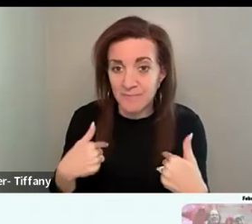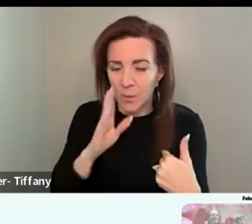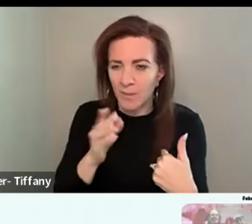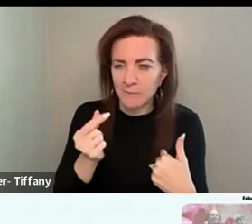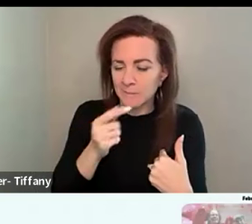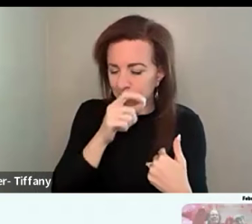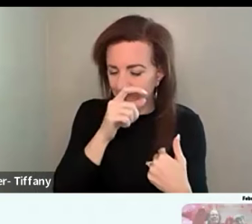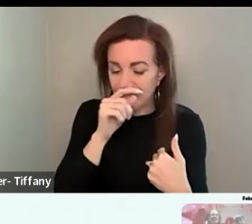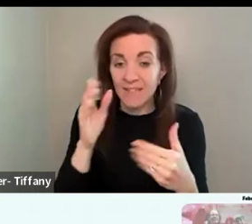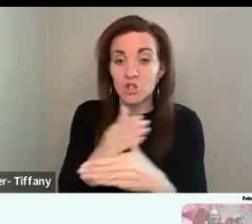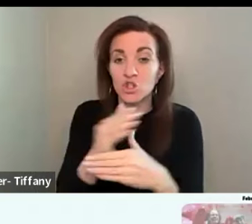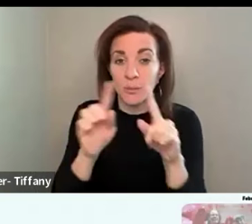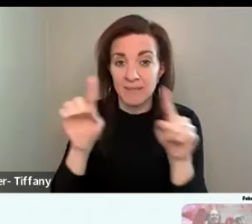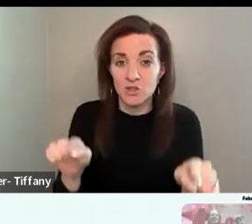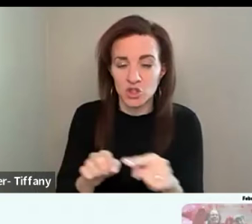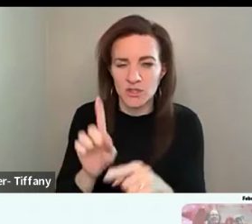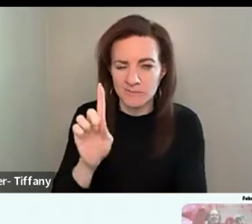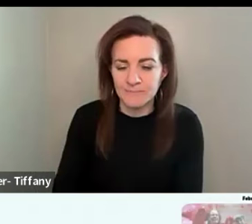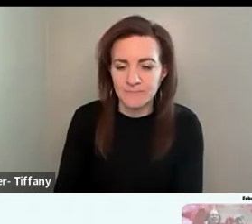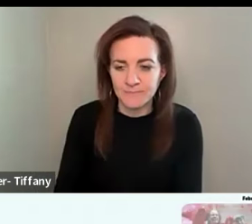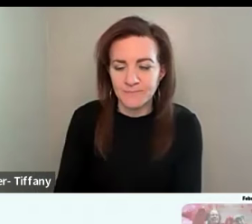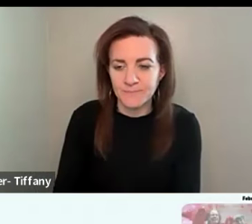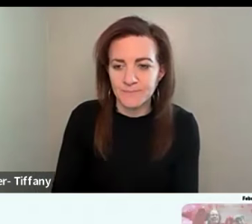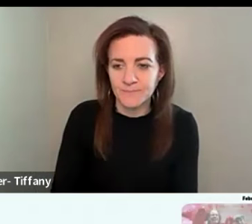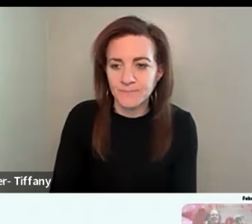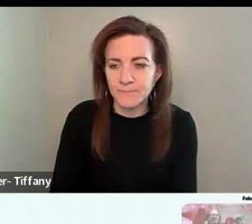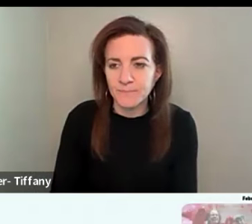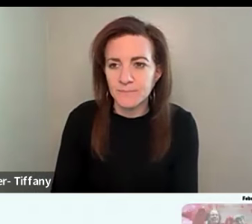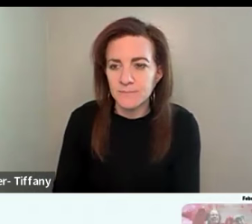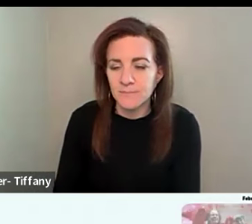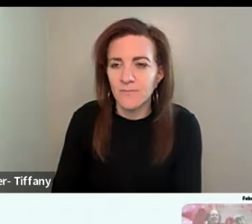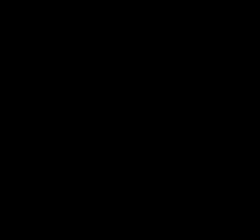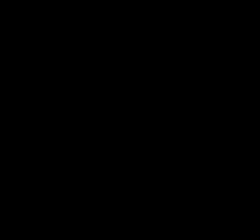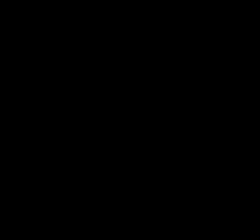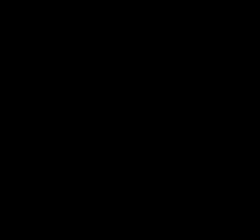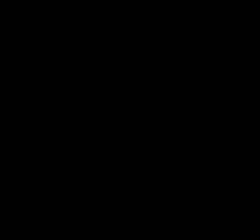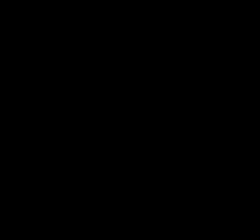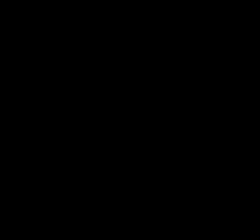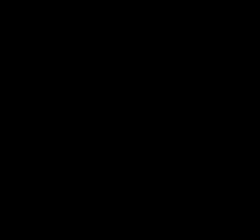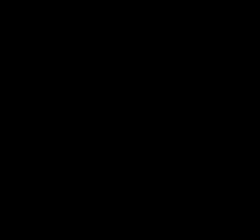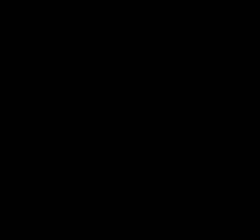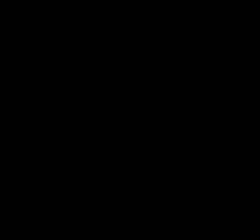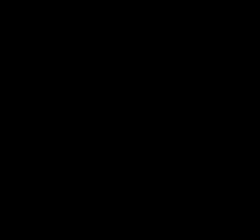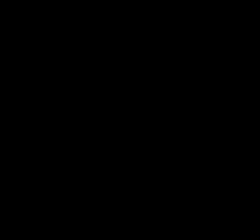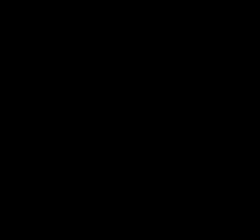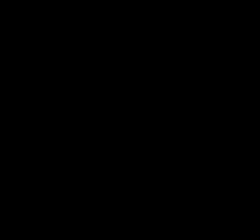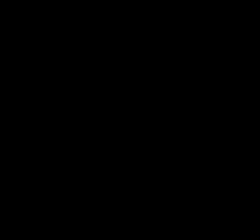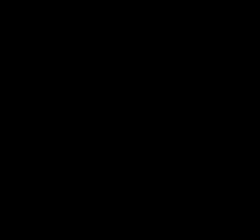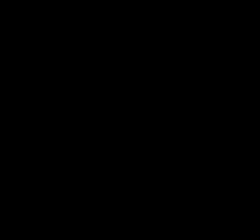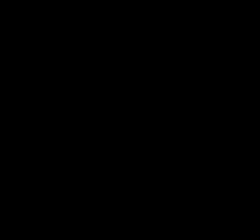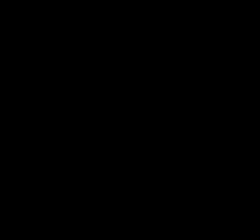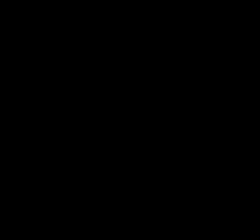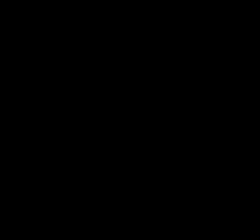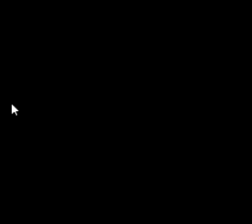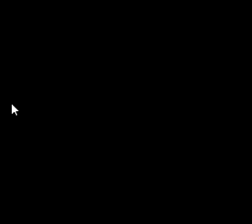see here, I'm going to actually share my screen now and hit on a couple things that I feel like are